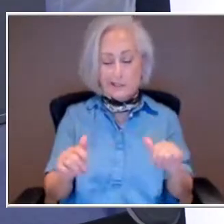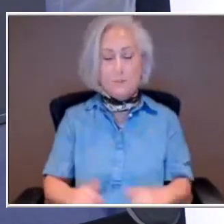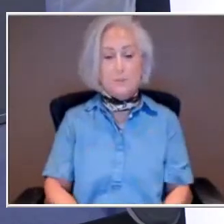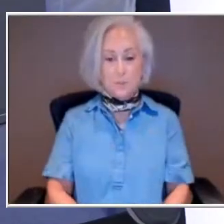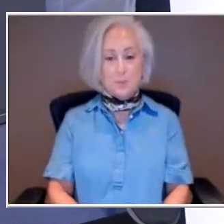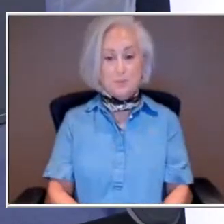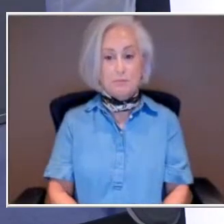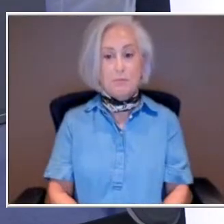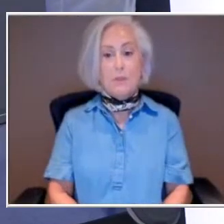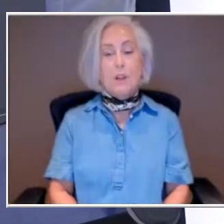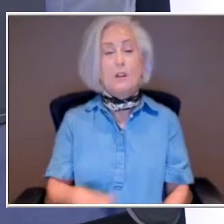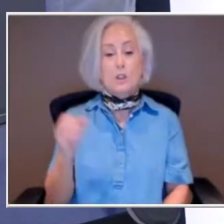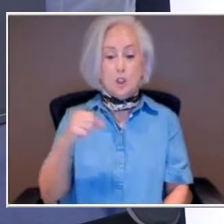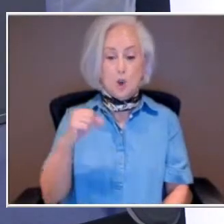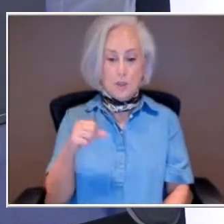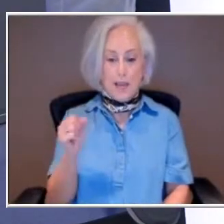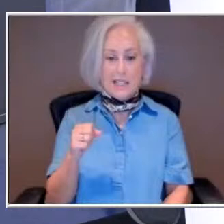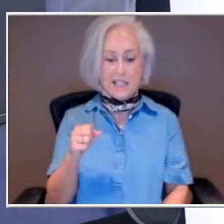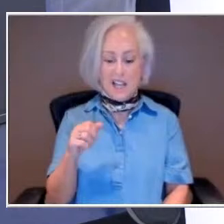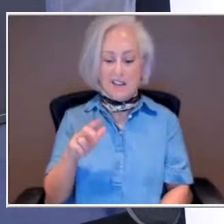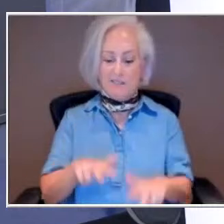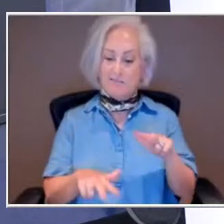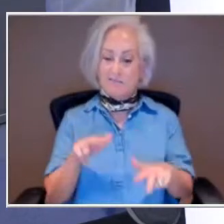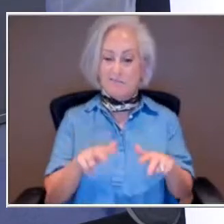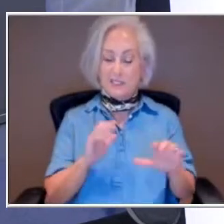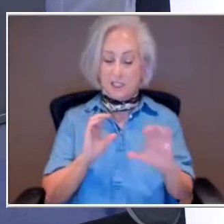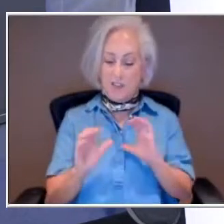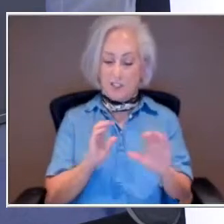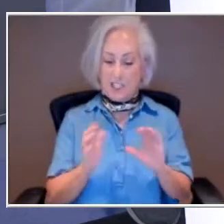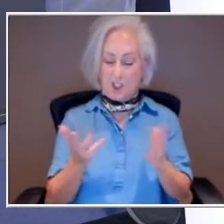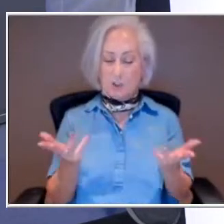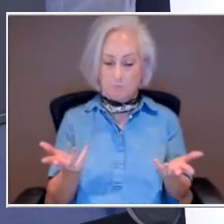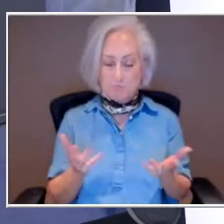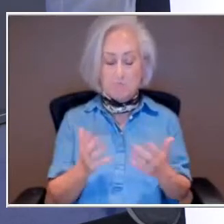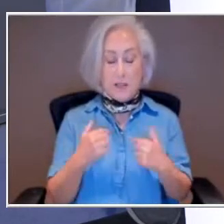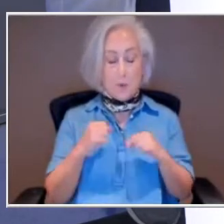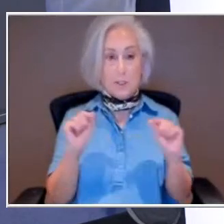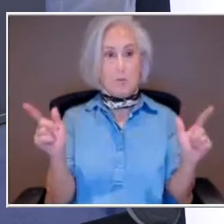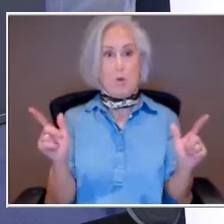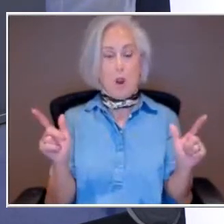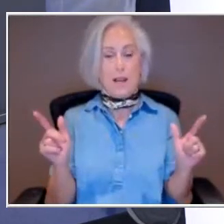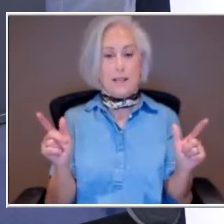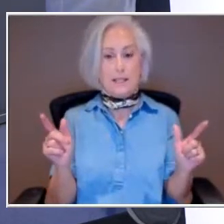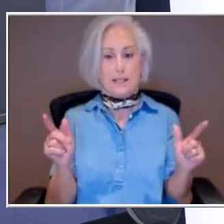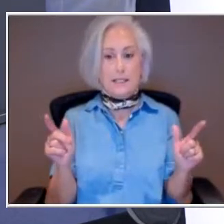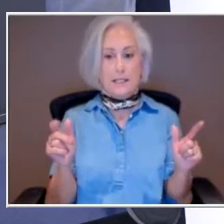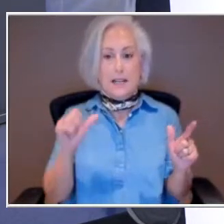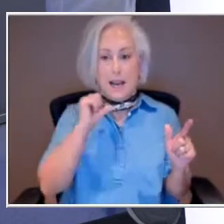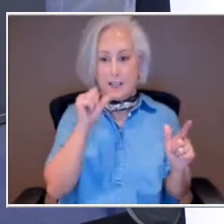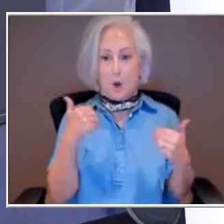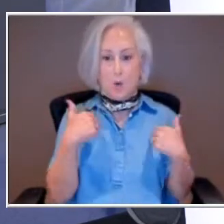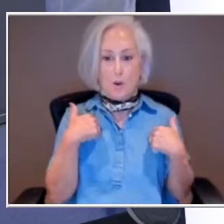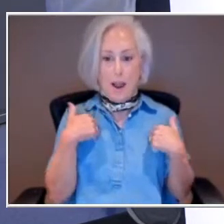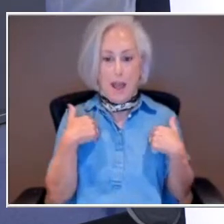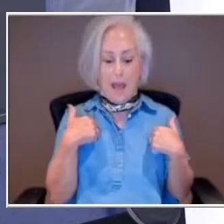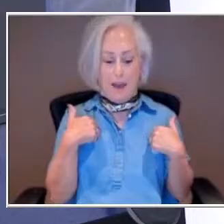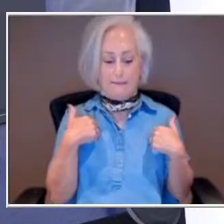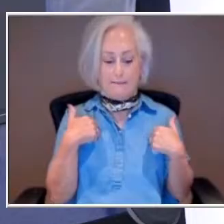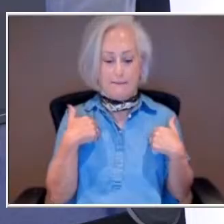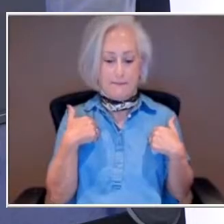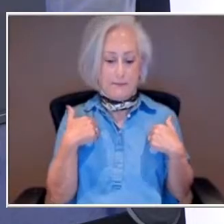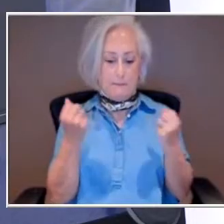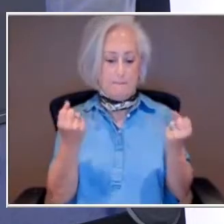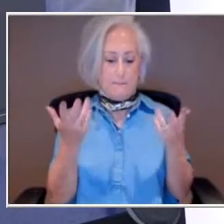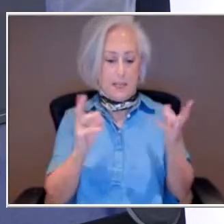so, yes, it was kind of an awkward conversation. And I was surprised because I really don't come in contact with a lot of women who haven't had their mammograms. And